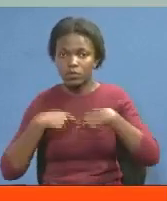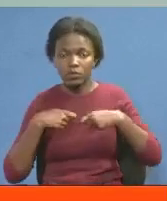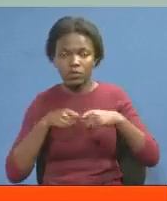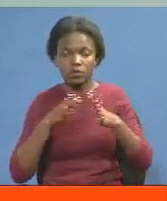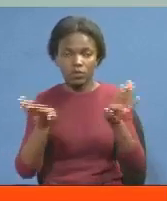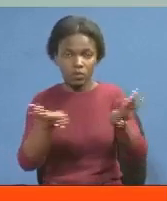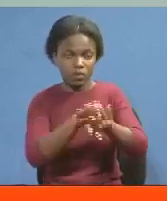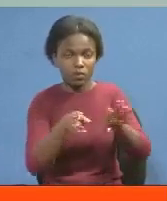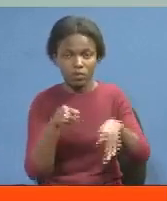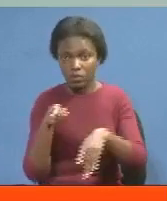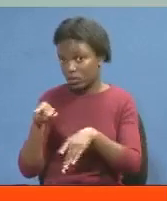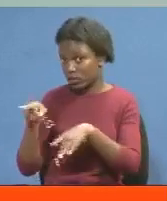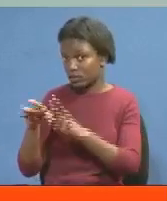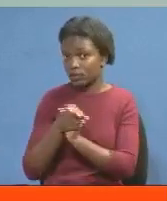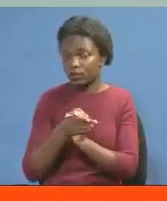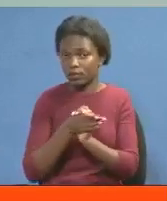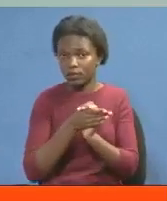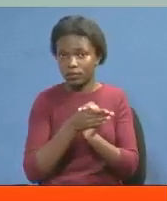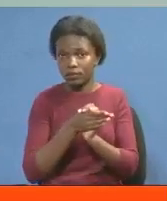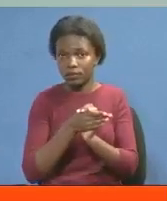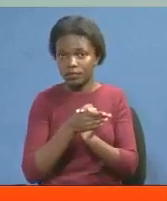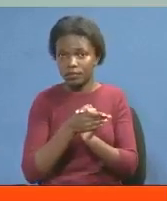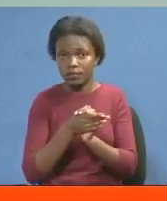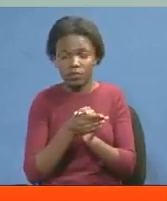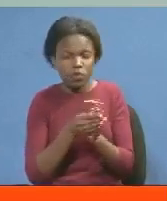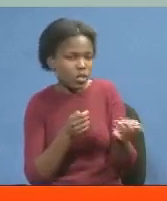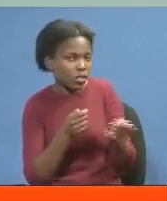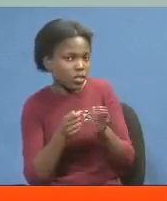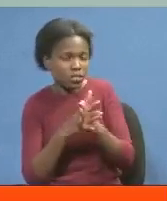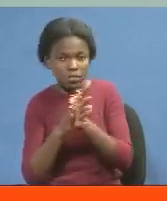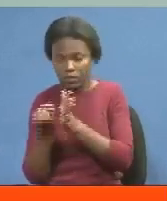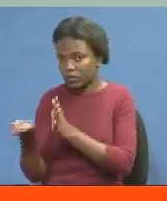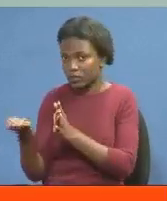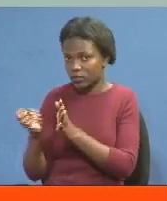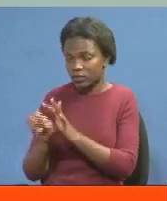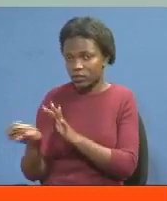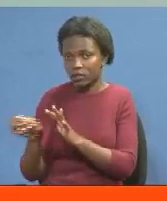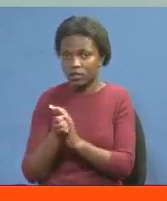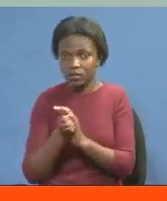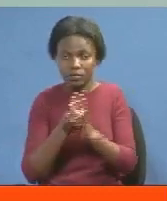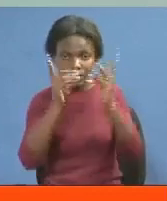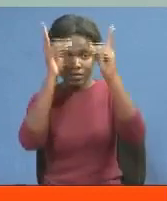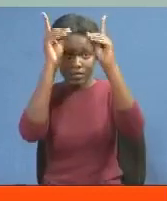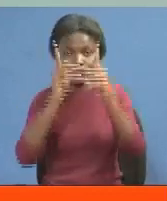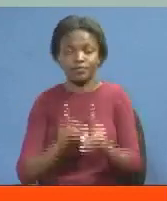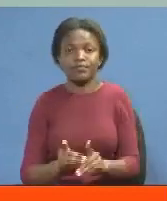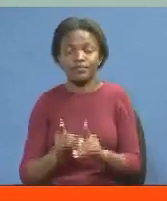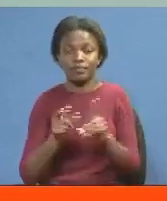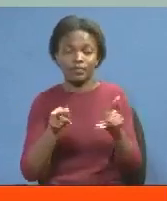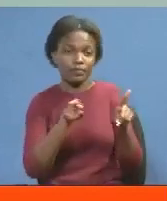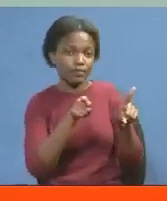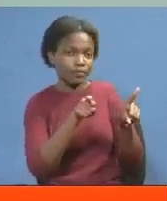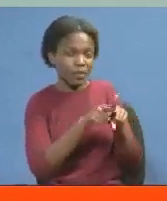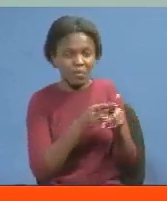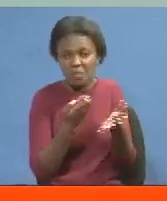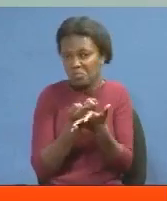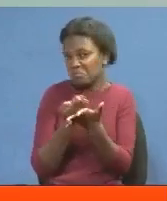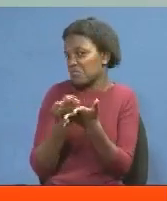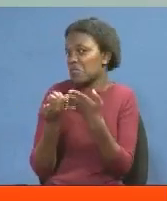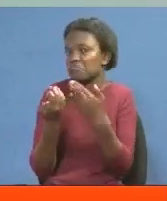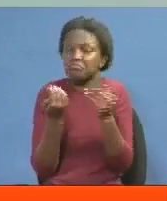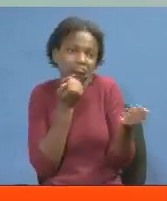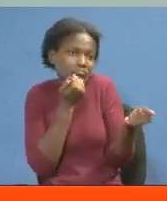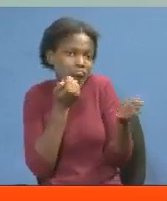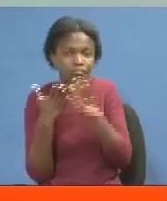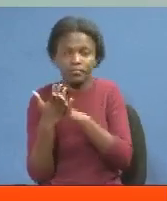for the closure of these camps, citing more threats which stretch to environmental degradation and economic instability. This